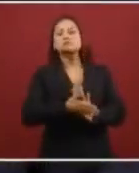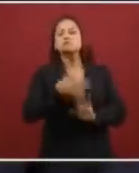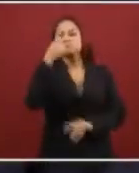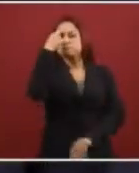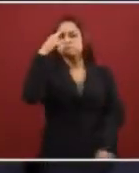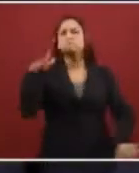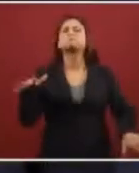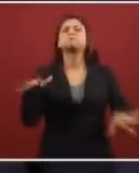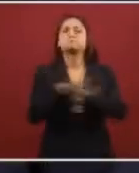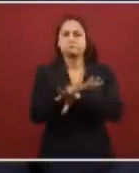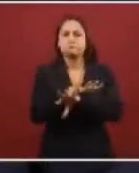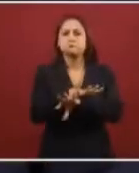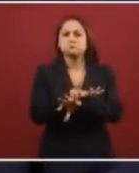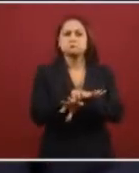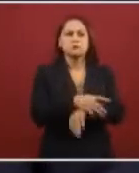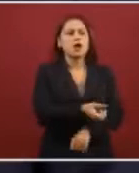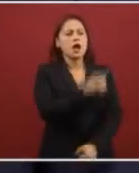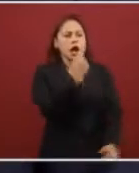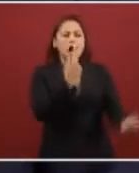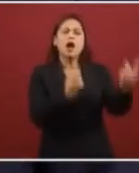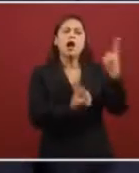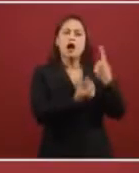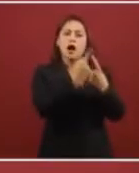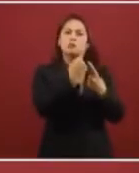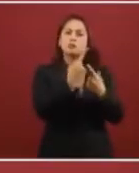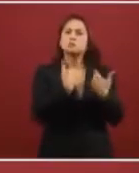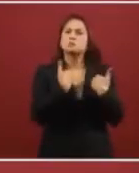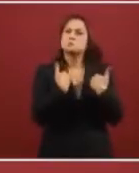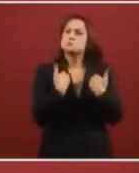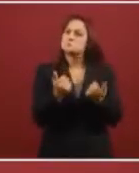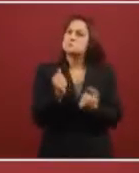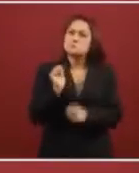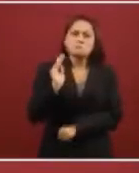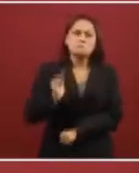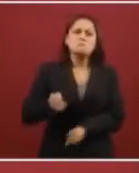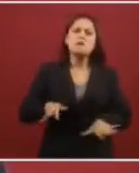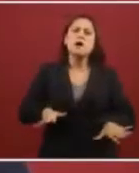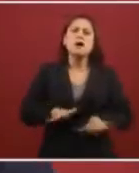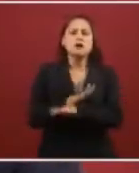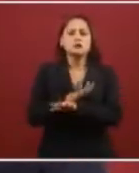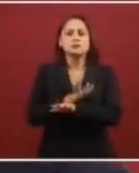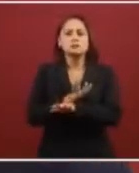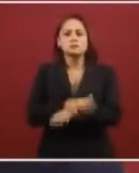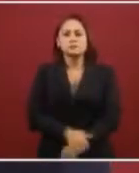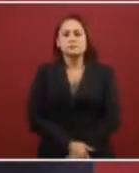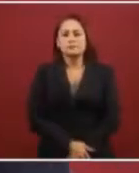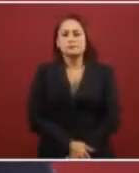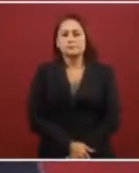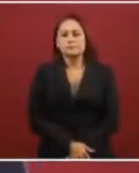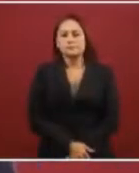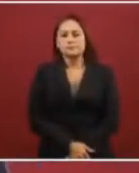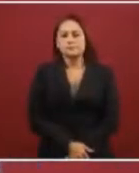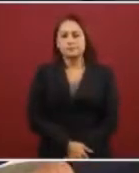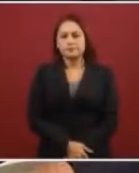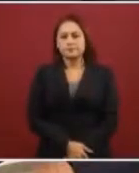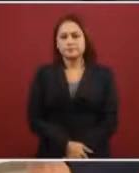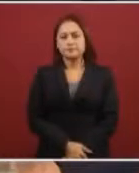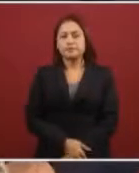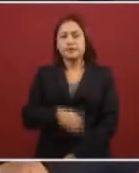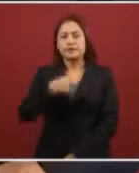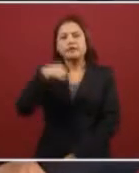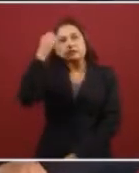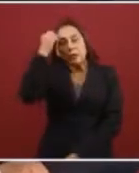es otra realidad. That it's a new reality. Esto también como or me another faltó reality. Decirlo.